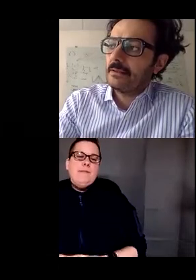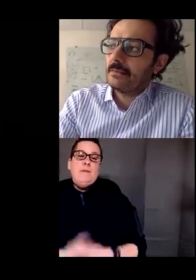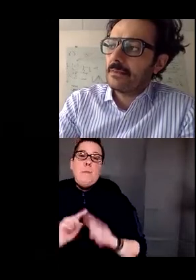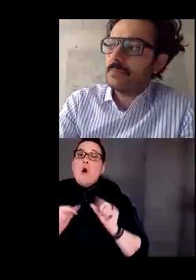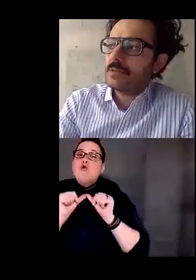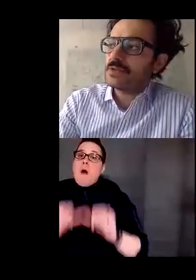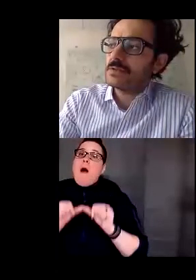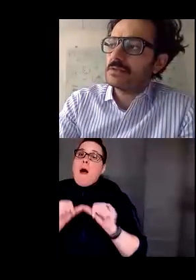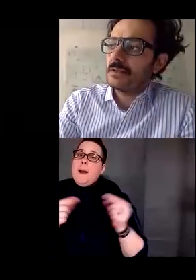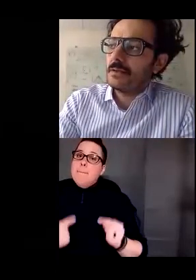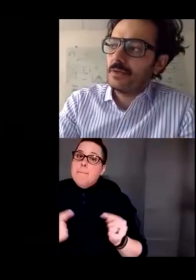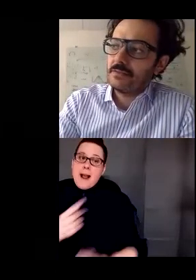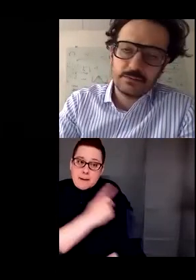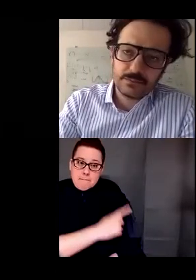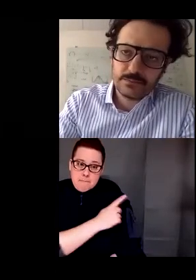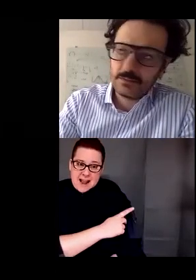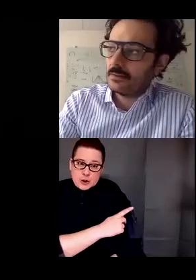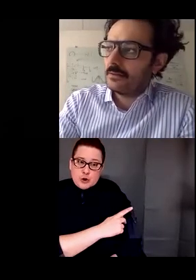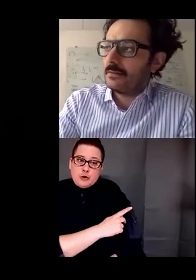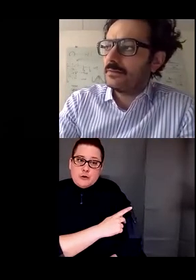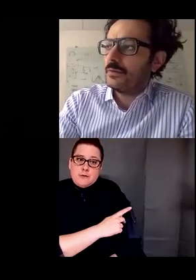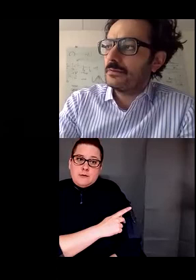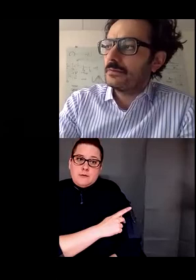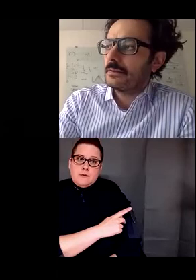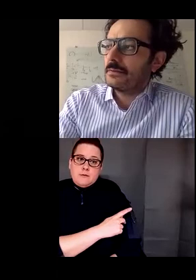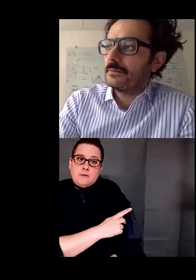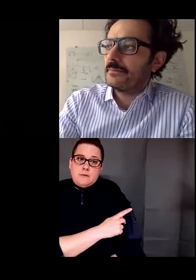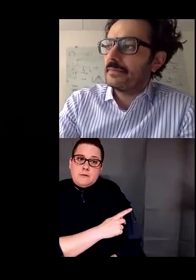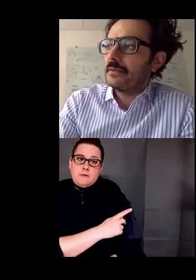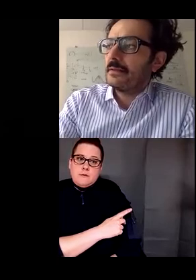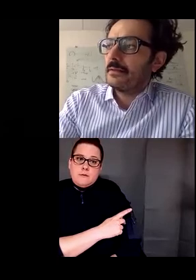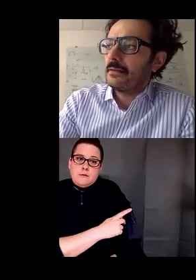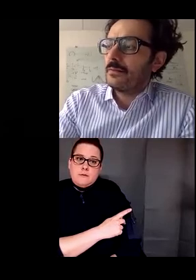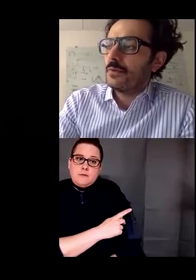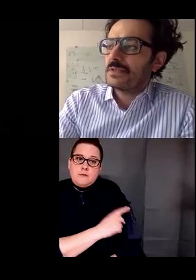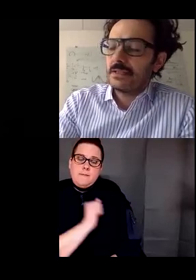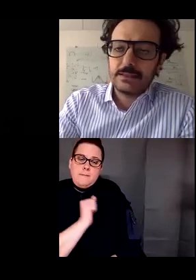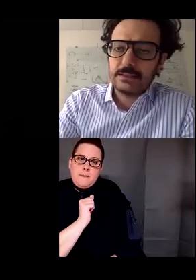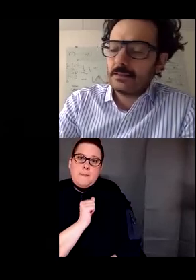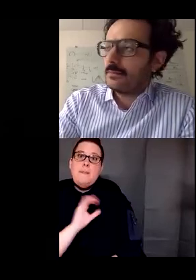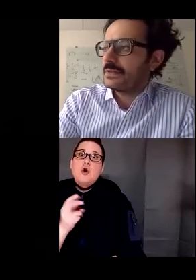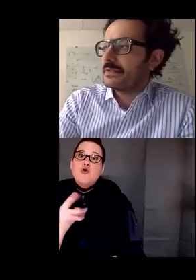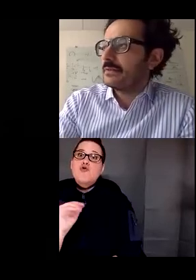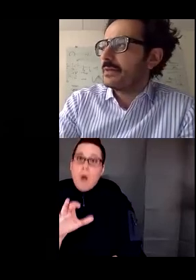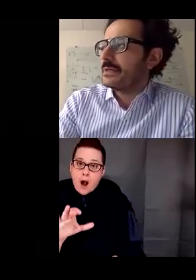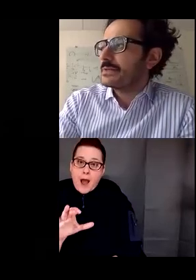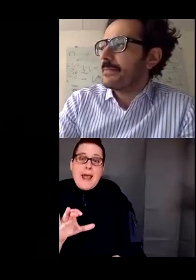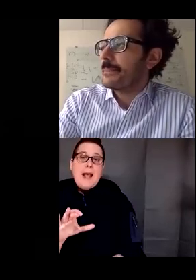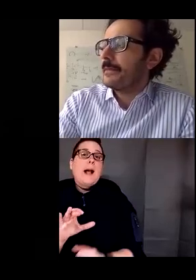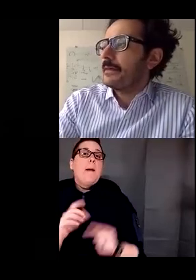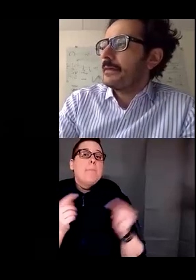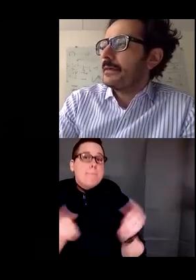chronic pain patients were even, if you want, worse than the persistent